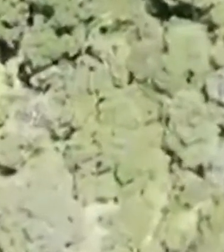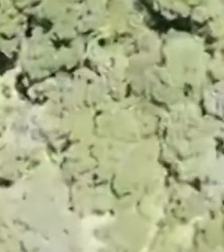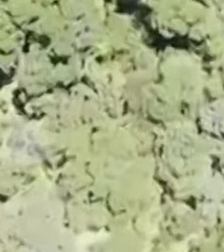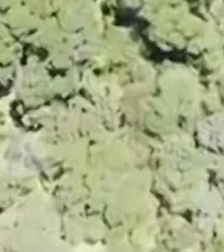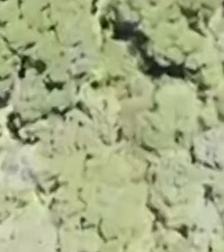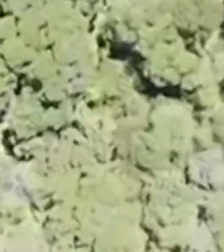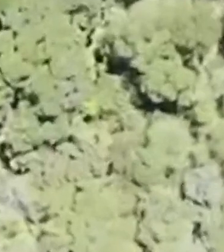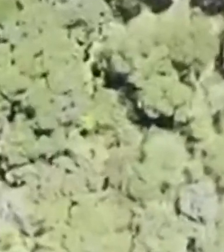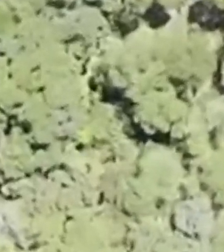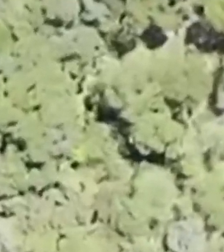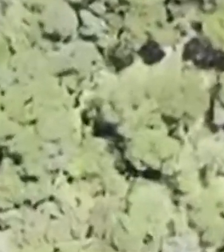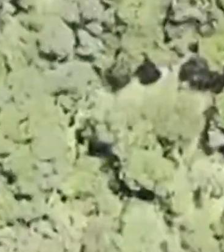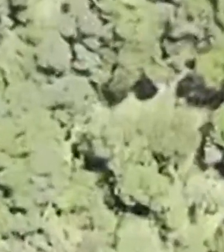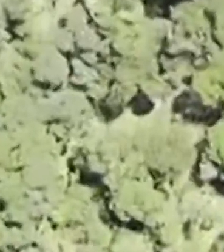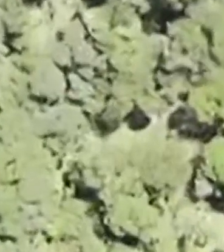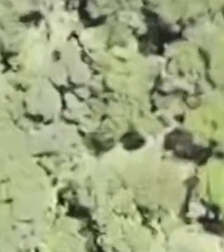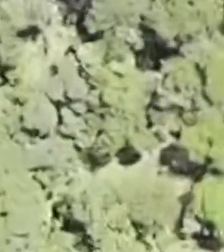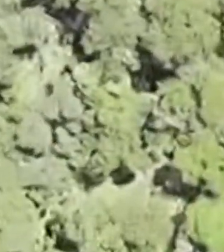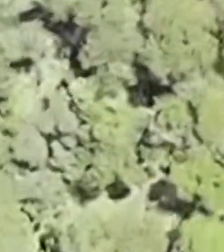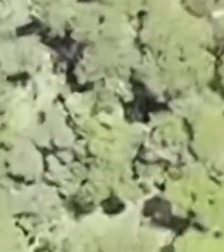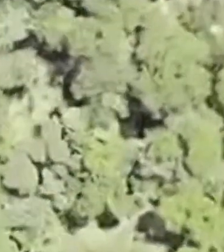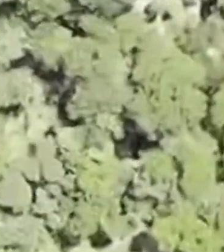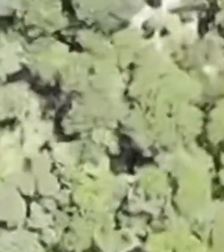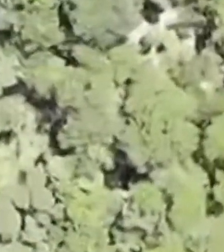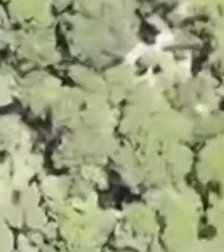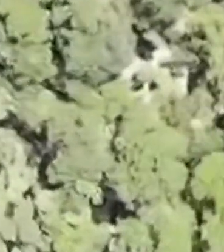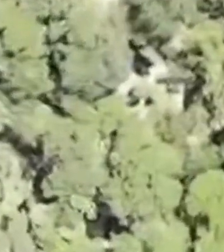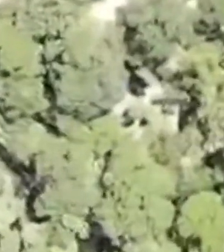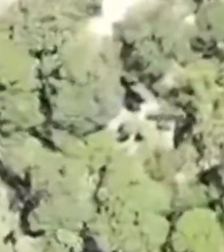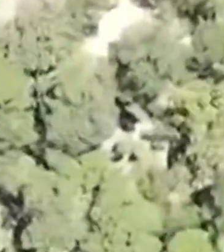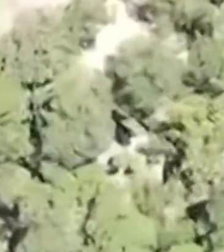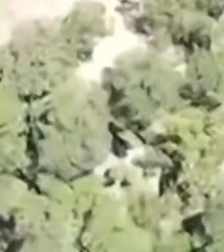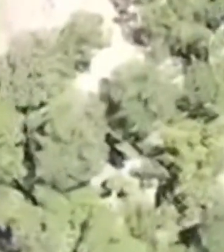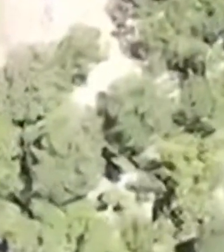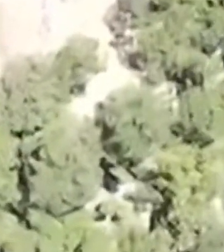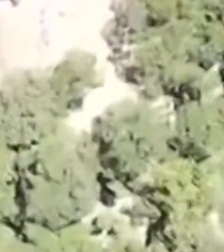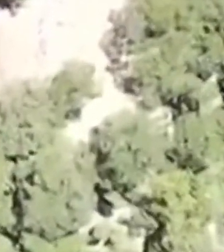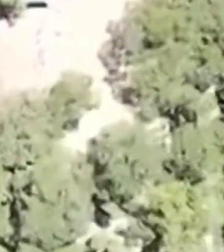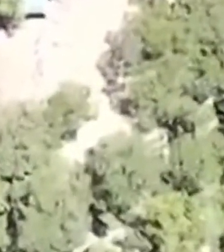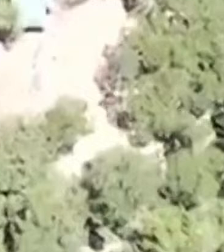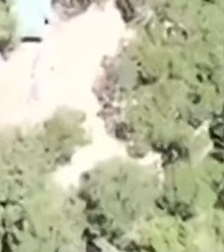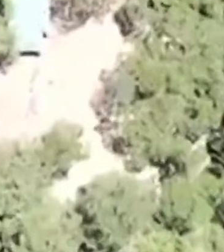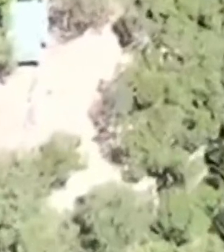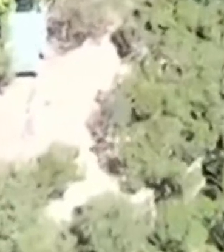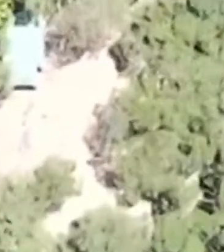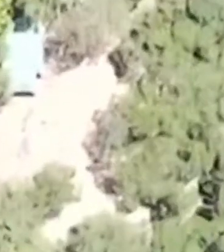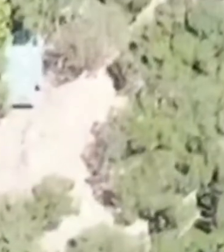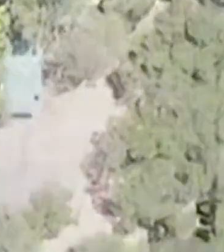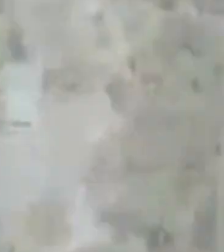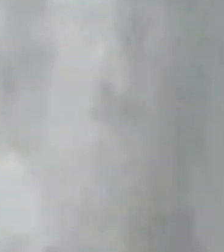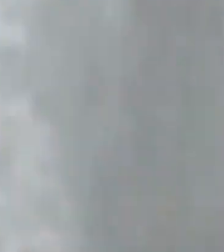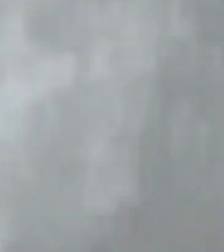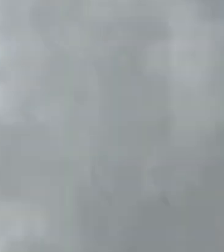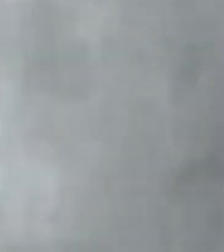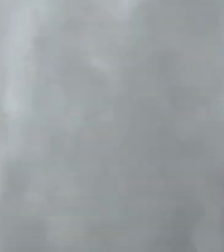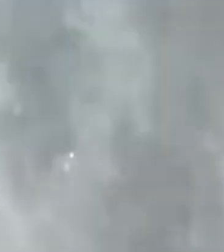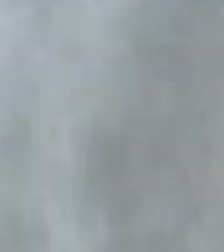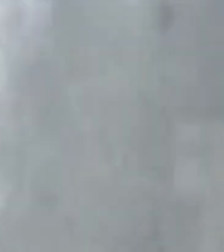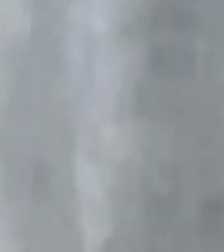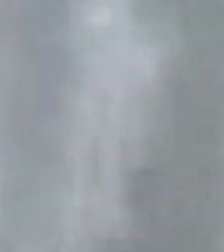land, founded on freedom, grounded in justice, love for all